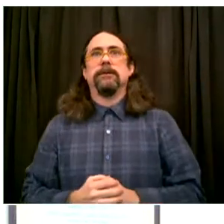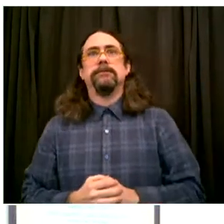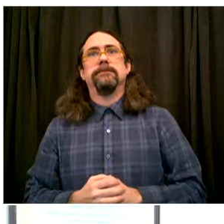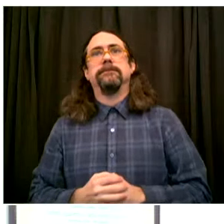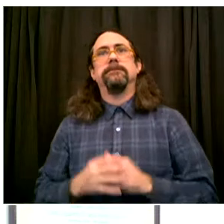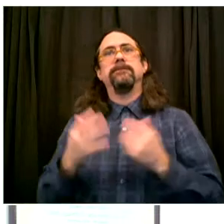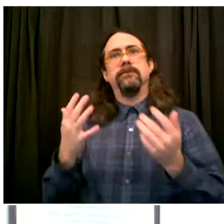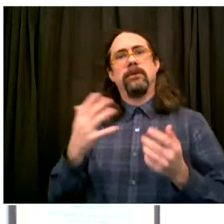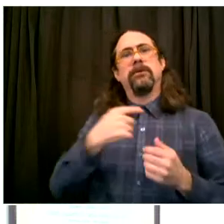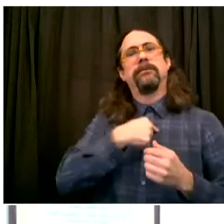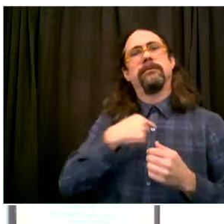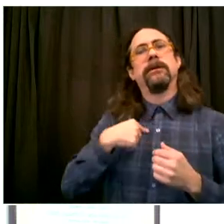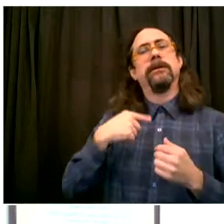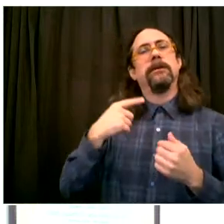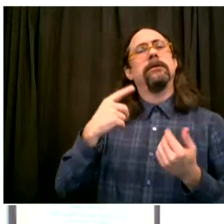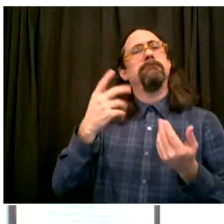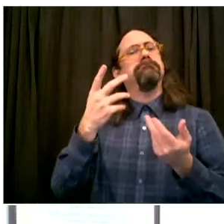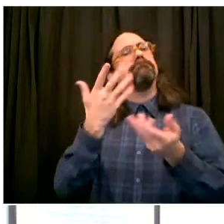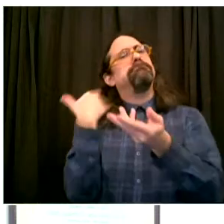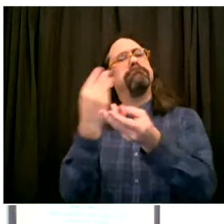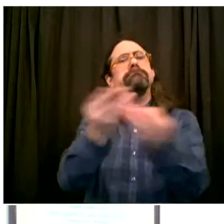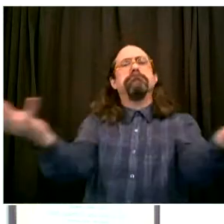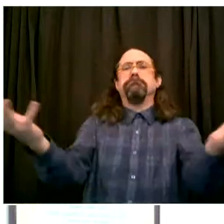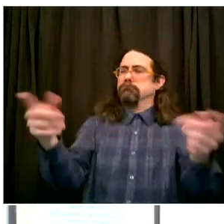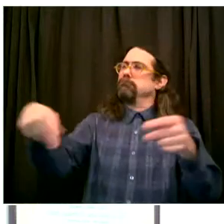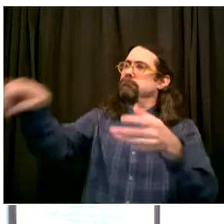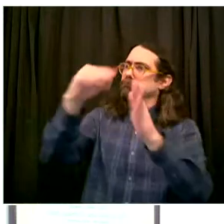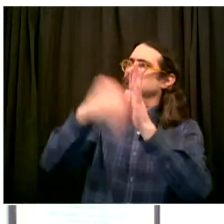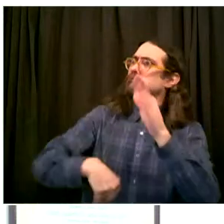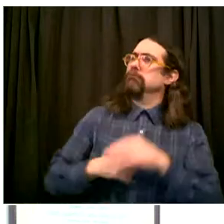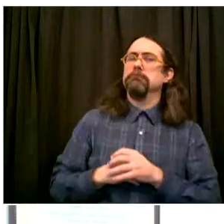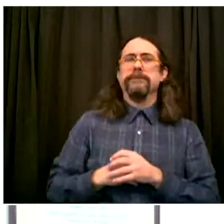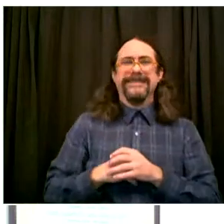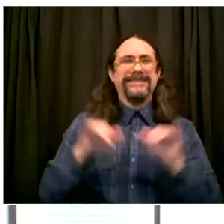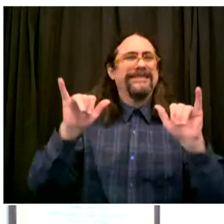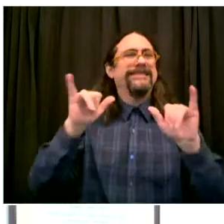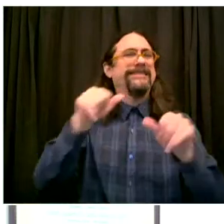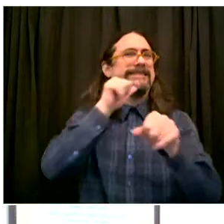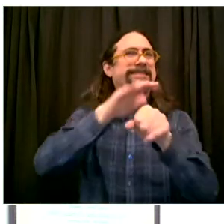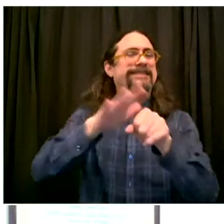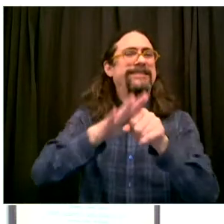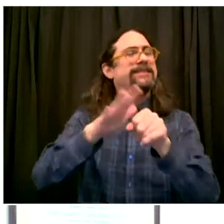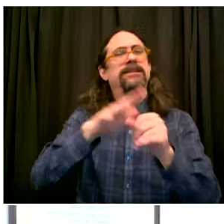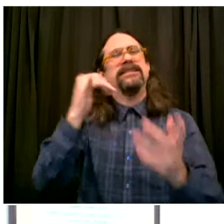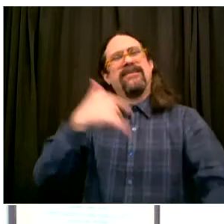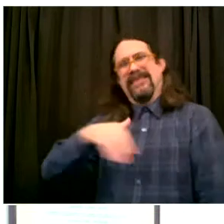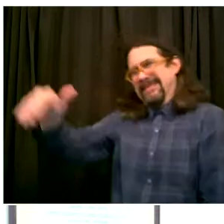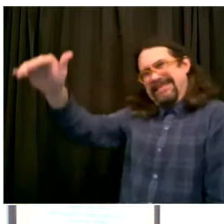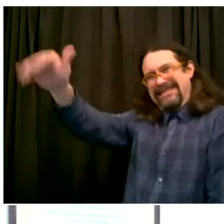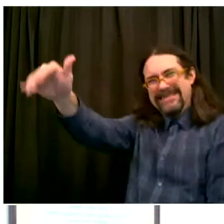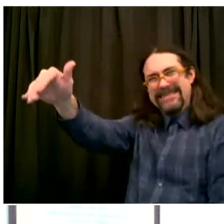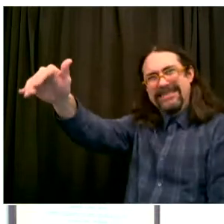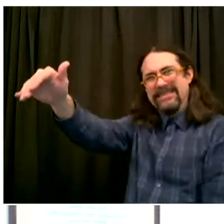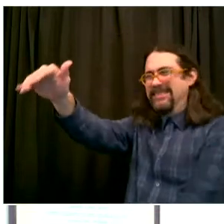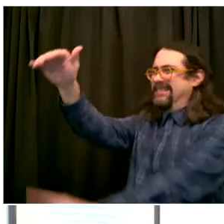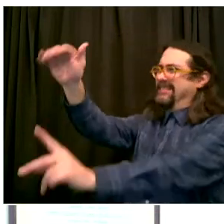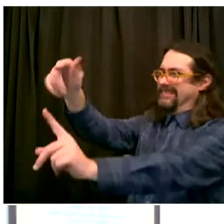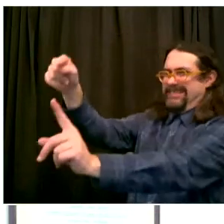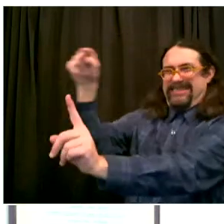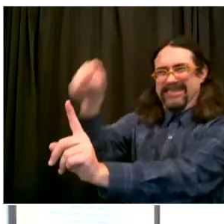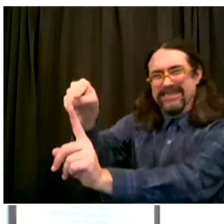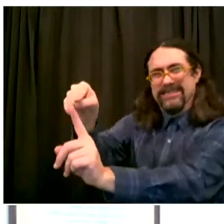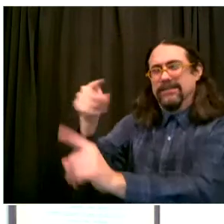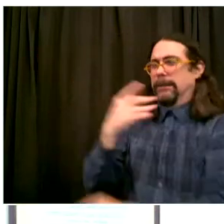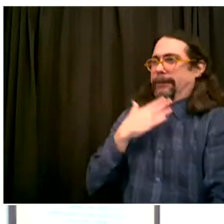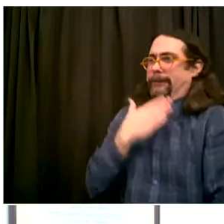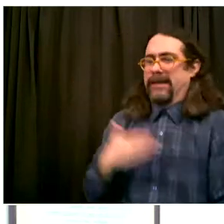We're also going to be working with those same clinicians about how to have those conversations with patients so that we capture more of